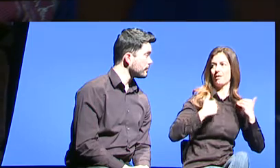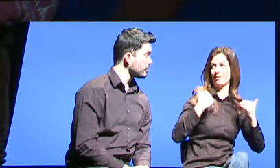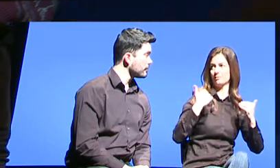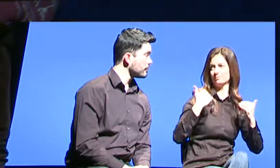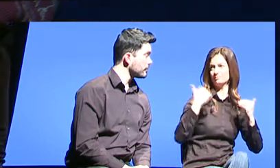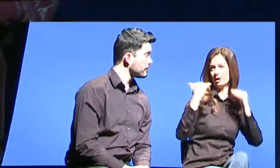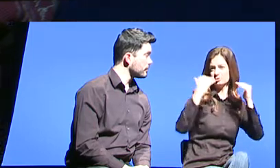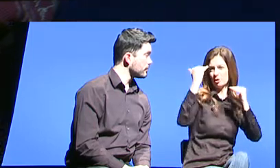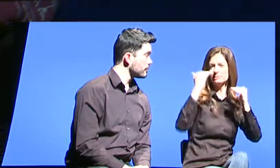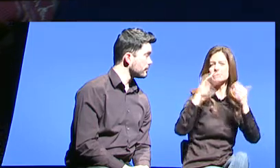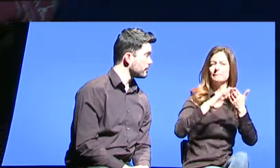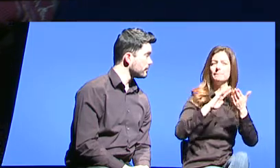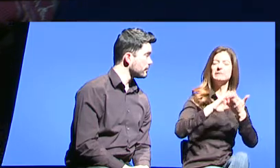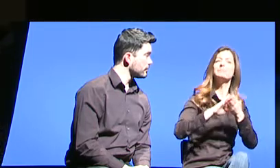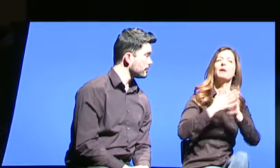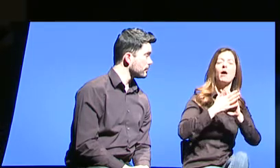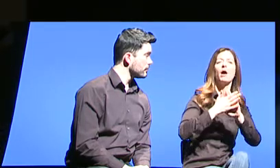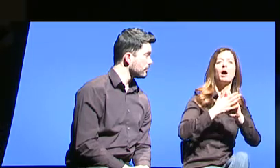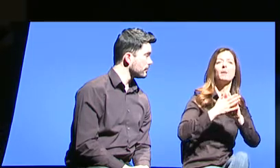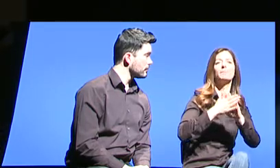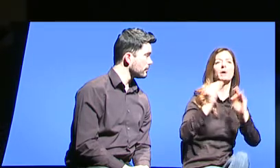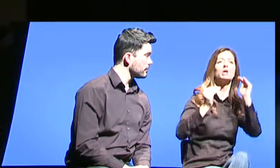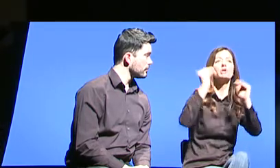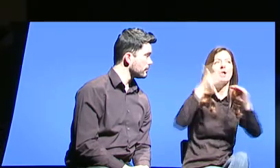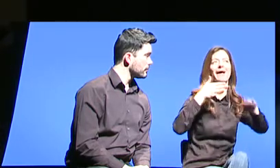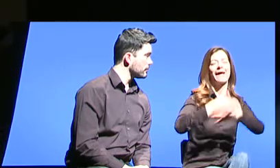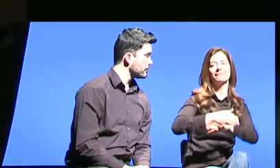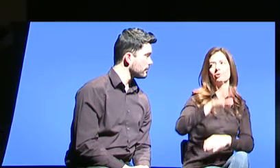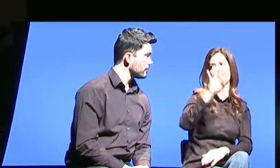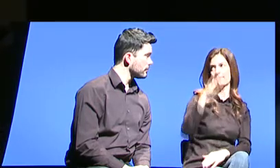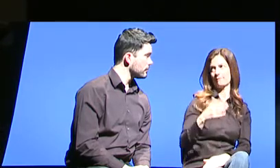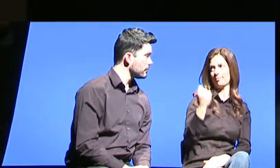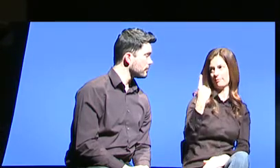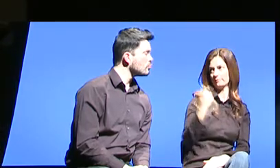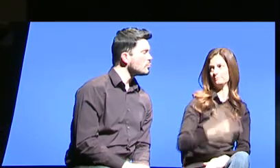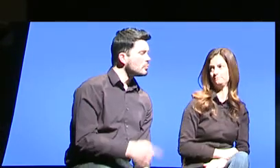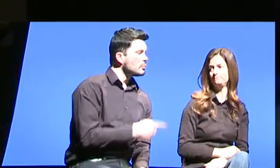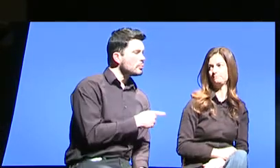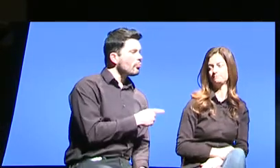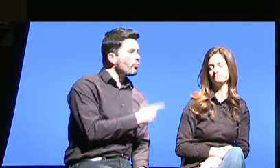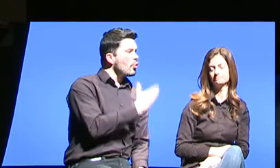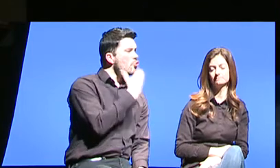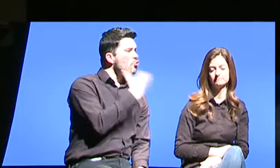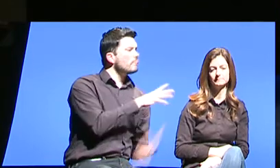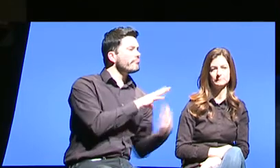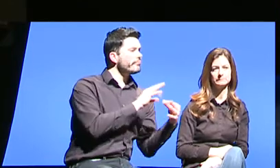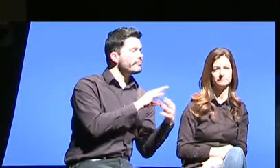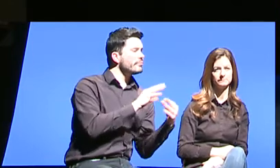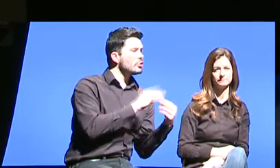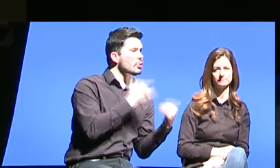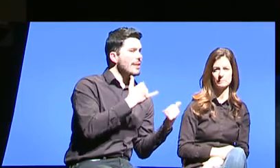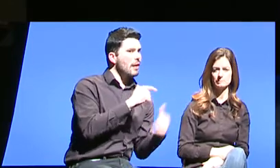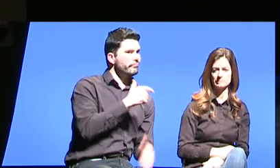post 9/11. So that's a great segue into a question for the cast tonight.